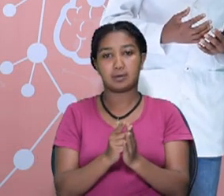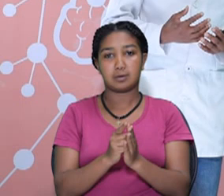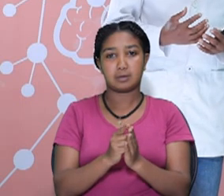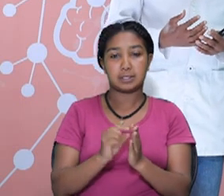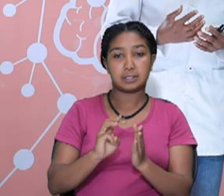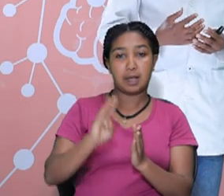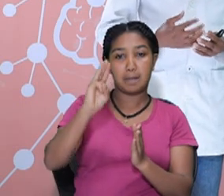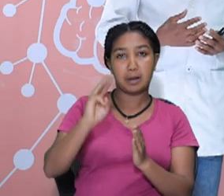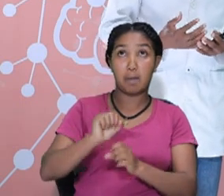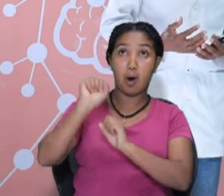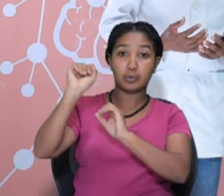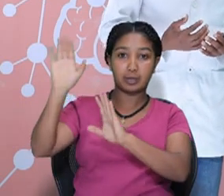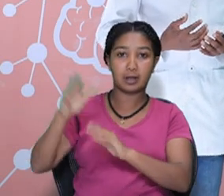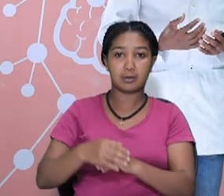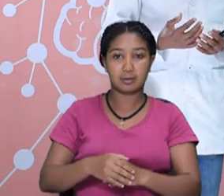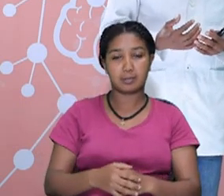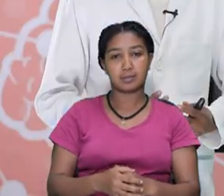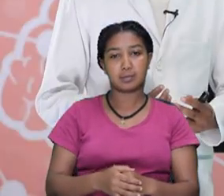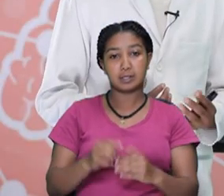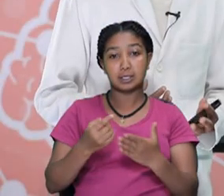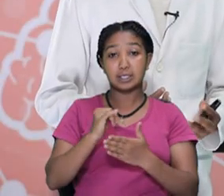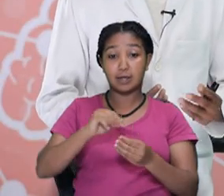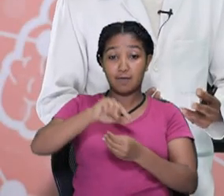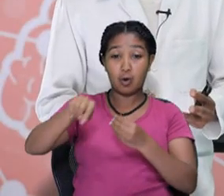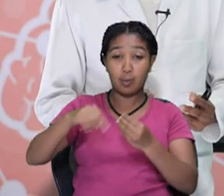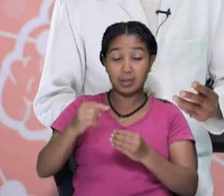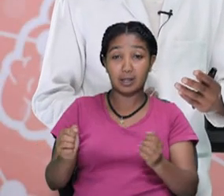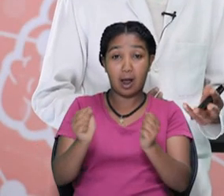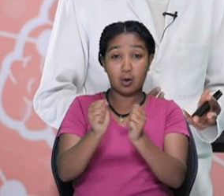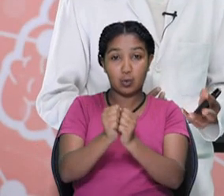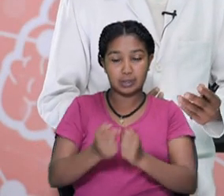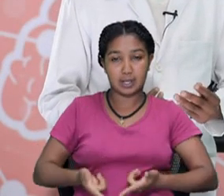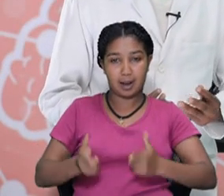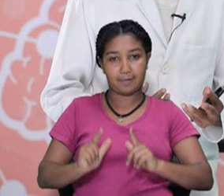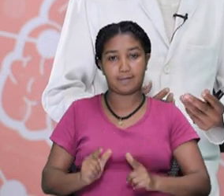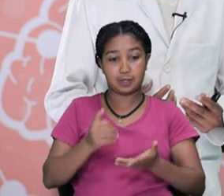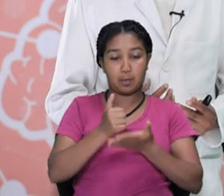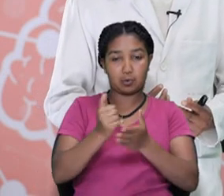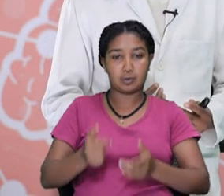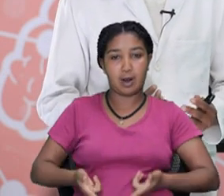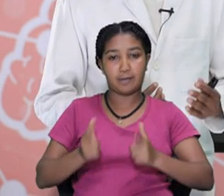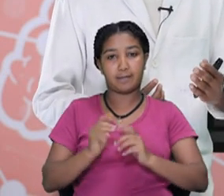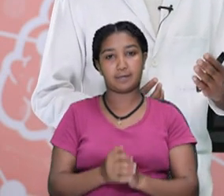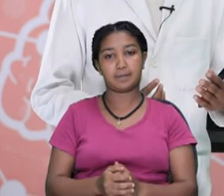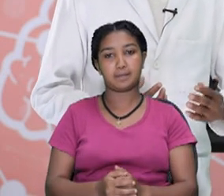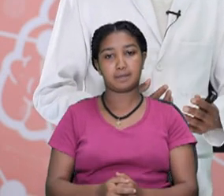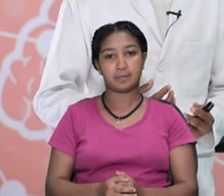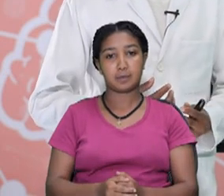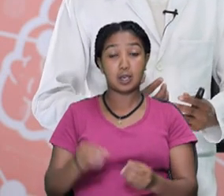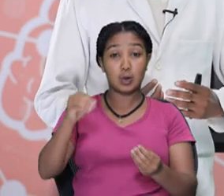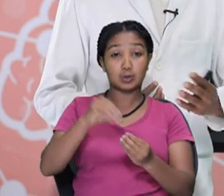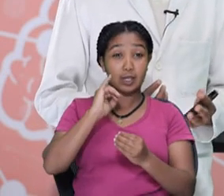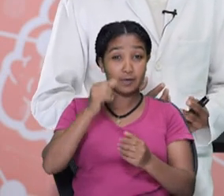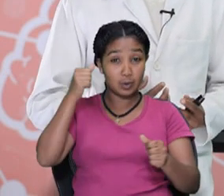Samin Mountain with Wale Ibex. So this is environment along their life. They support life. And